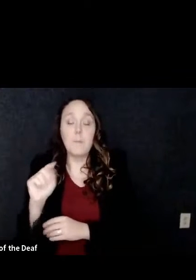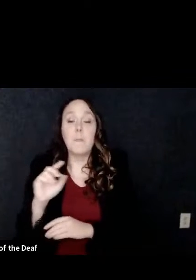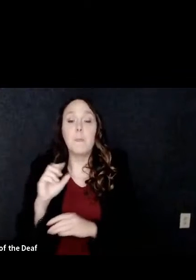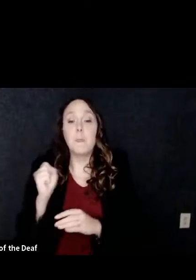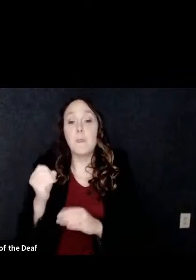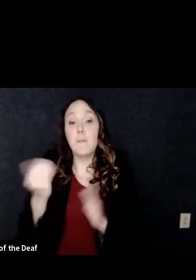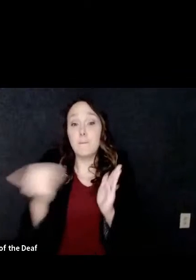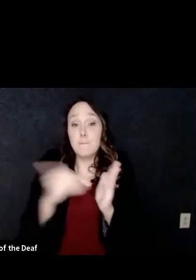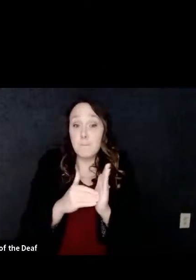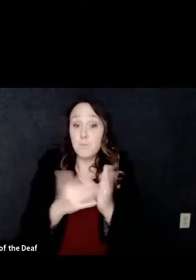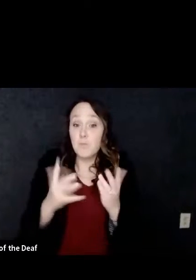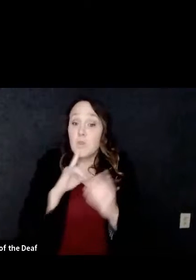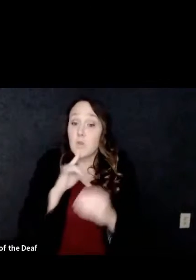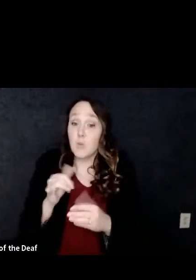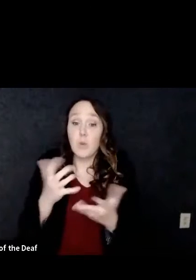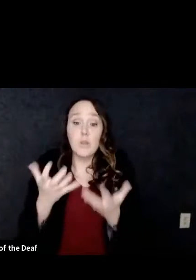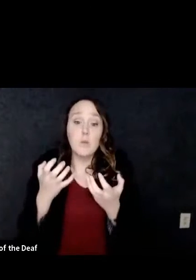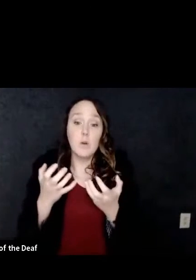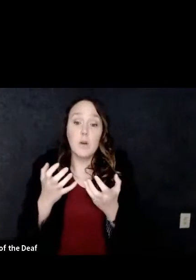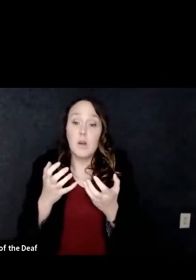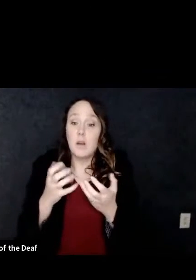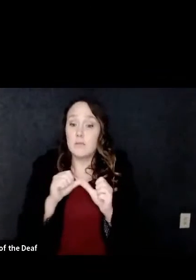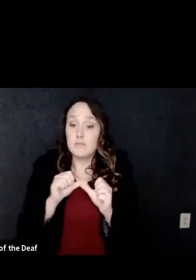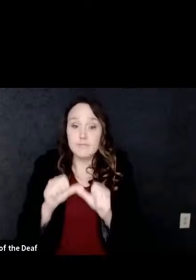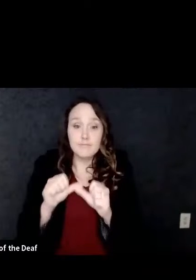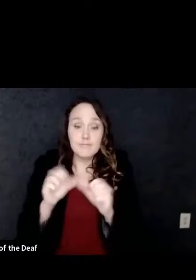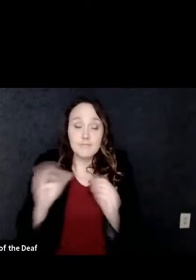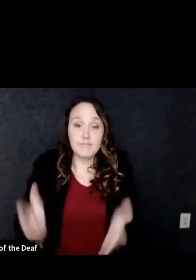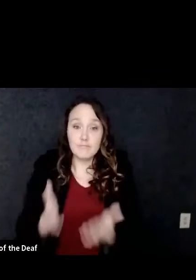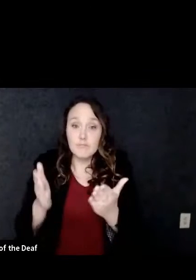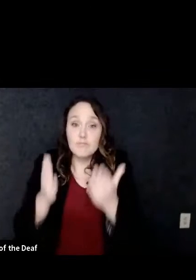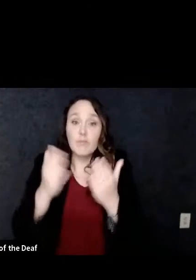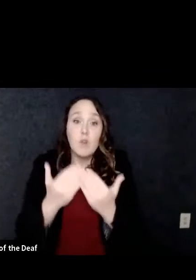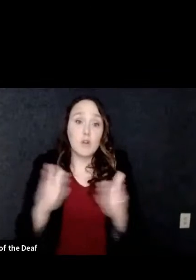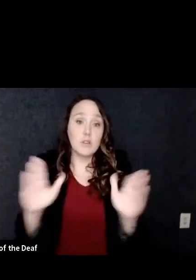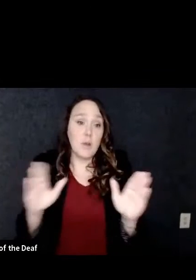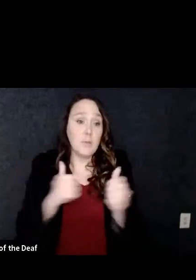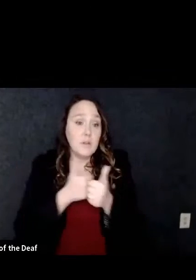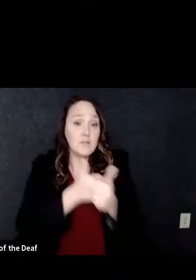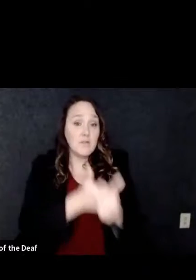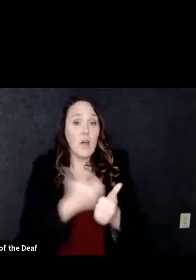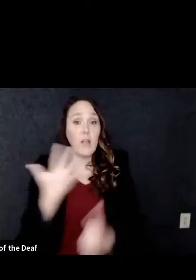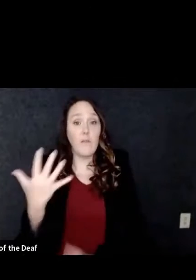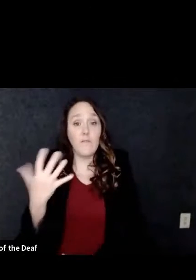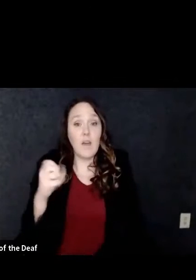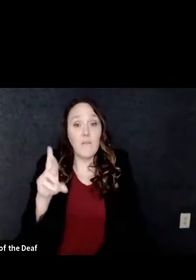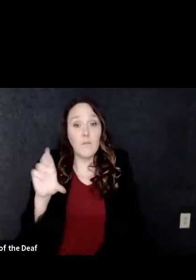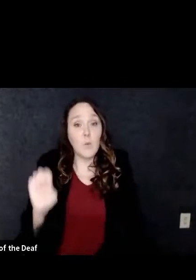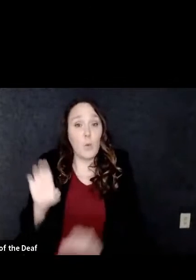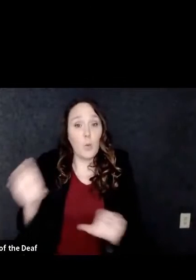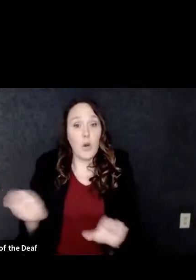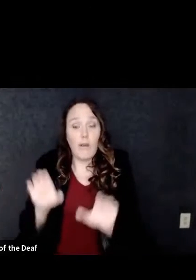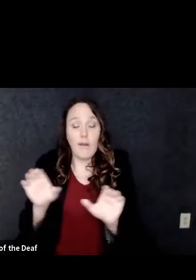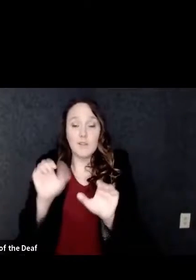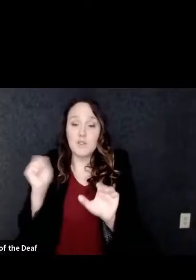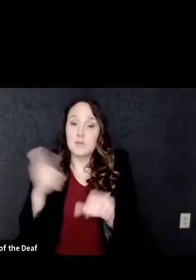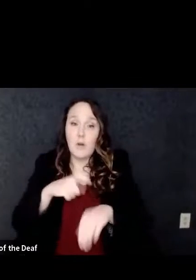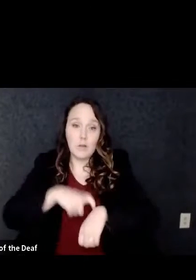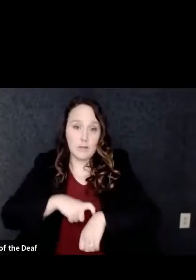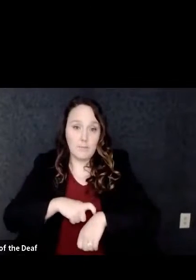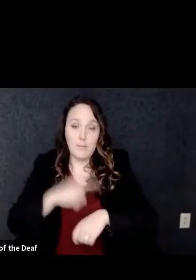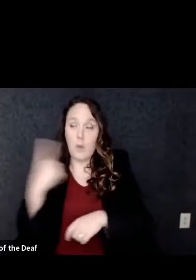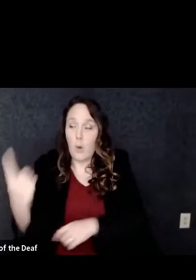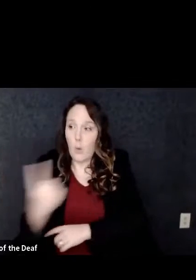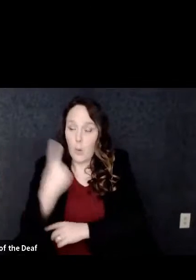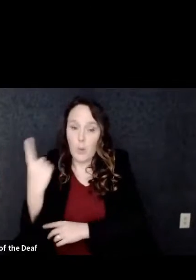So again, really want to continue to encourage the public to follow those 5 core actions all the time, making sure